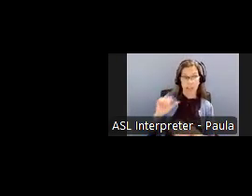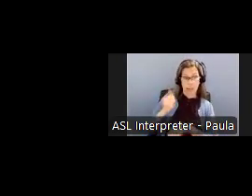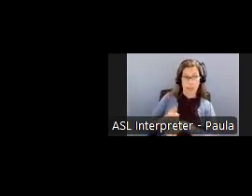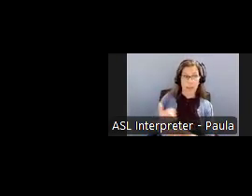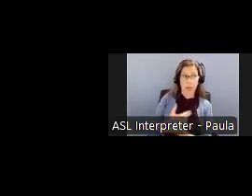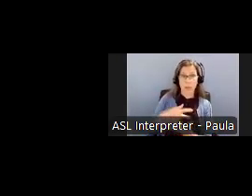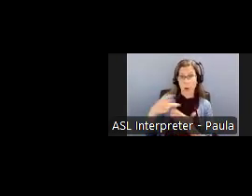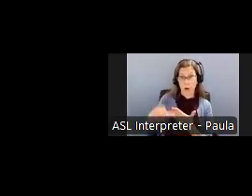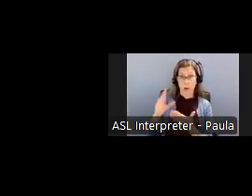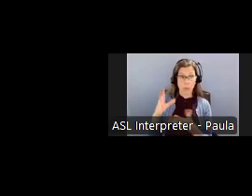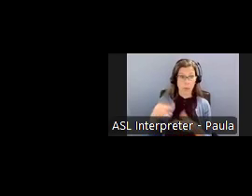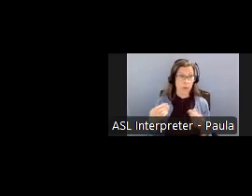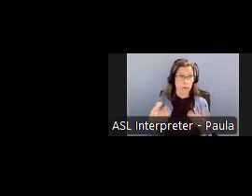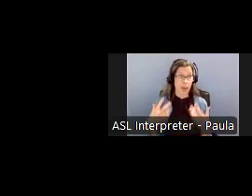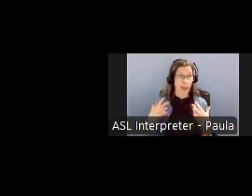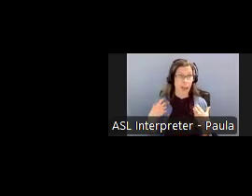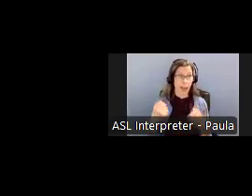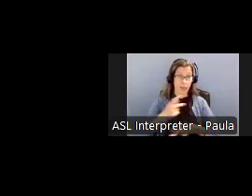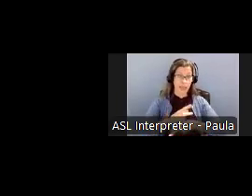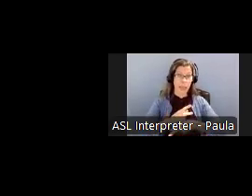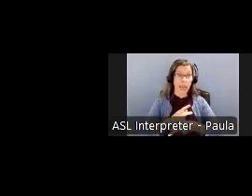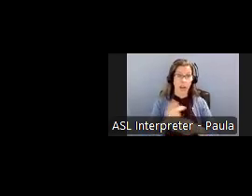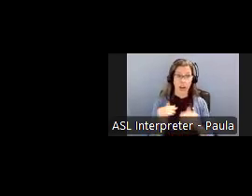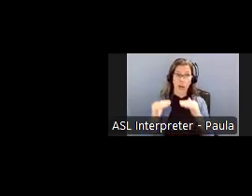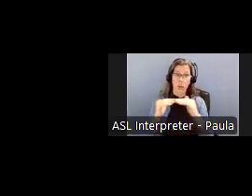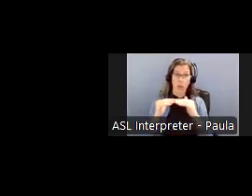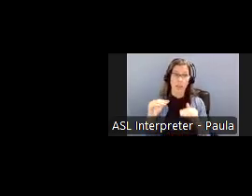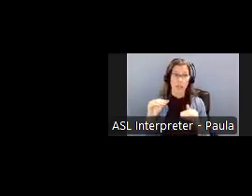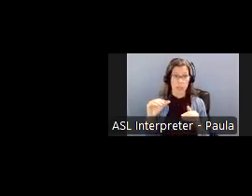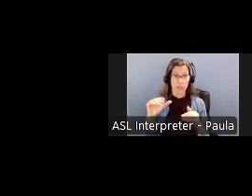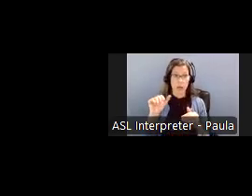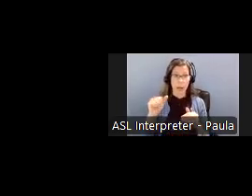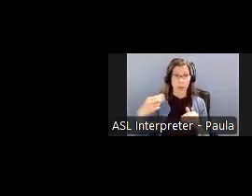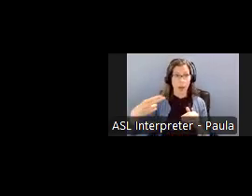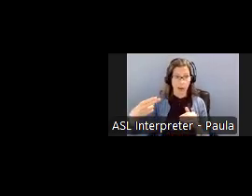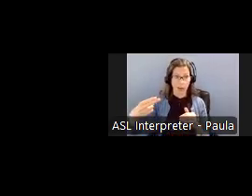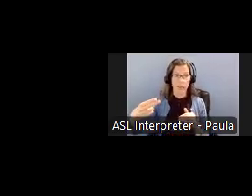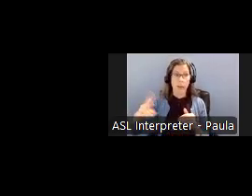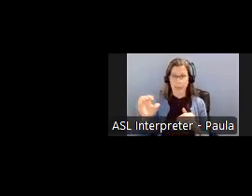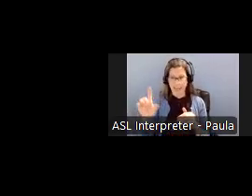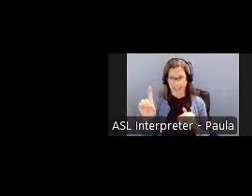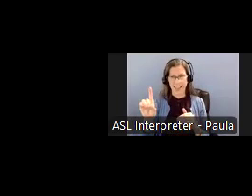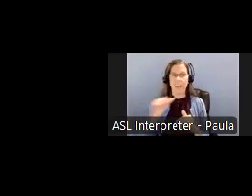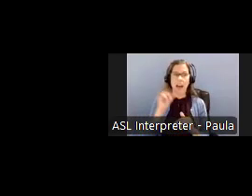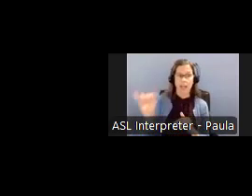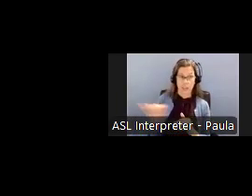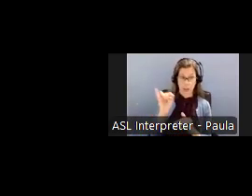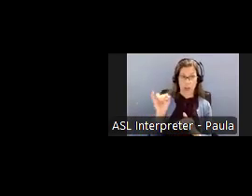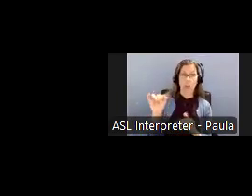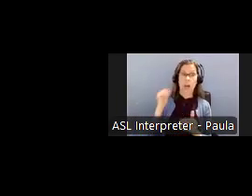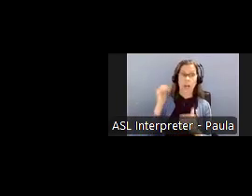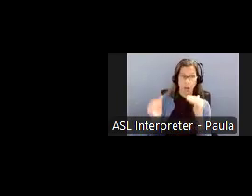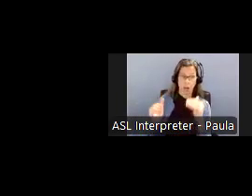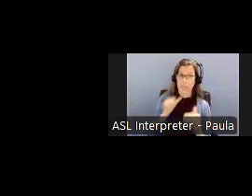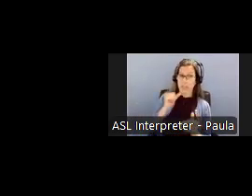to provide healthcare coverage equivalent to Apple Health, Medicaid, to uninsured adults who are ineligible for other federal programs due